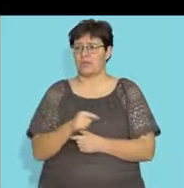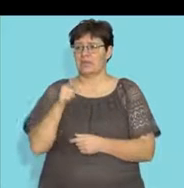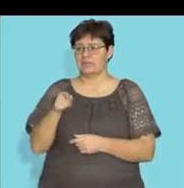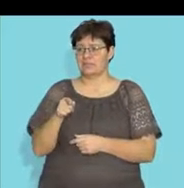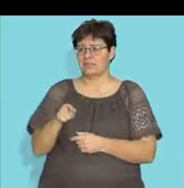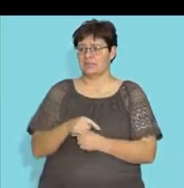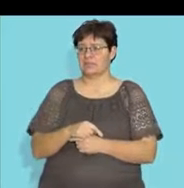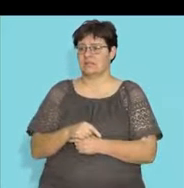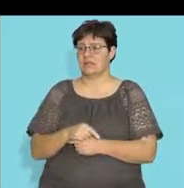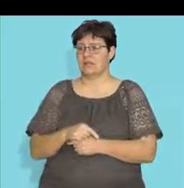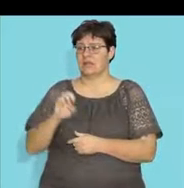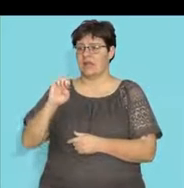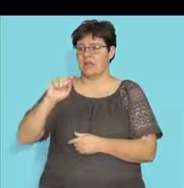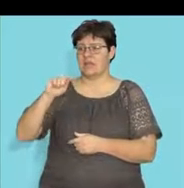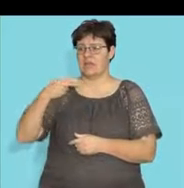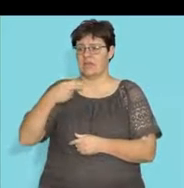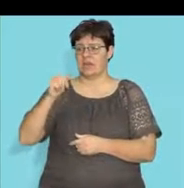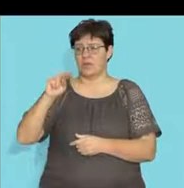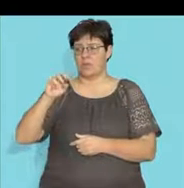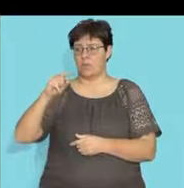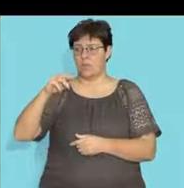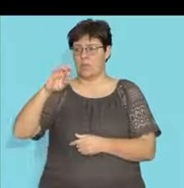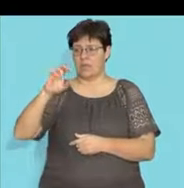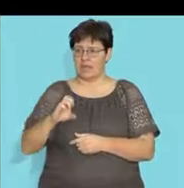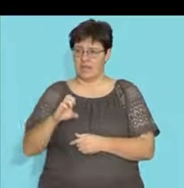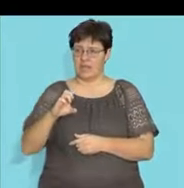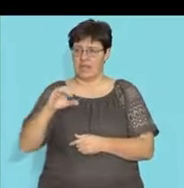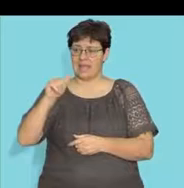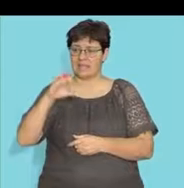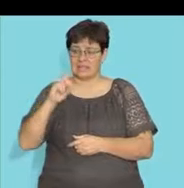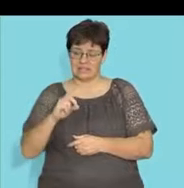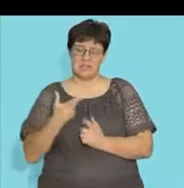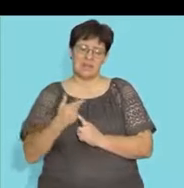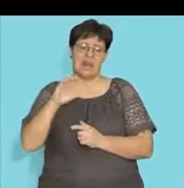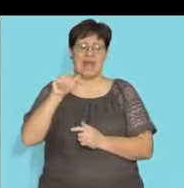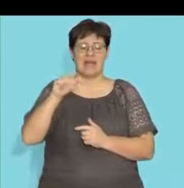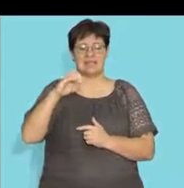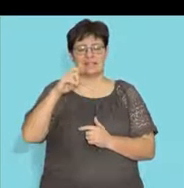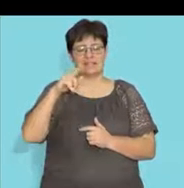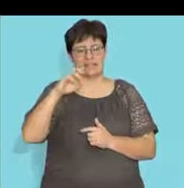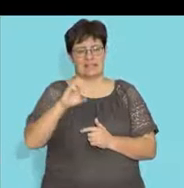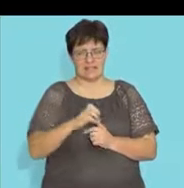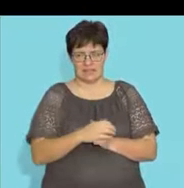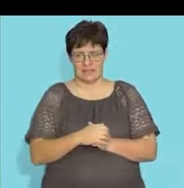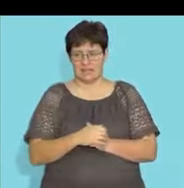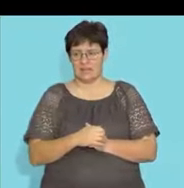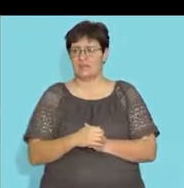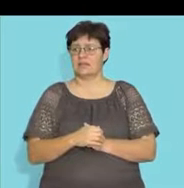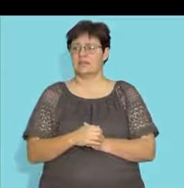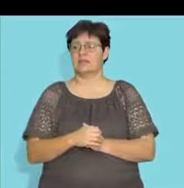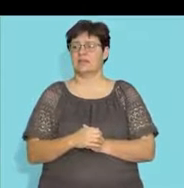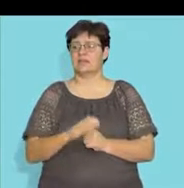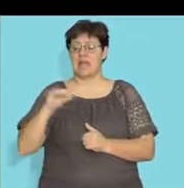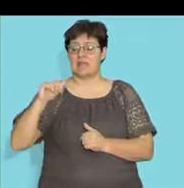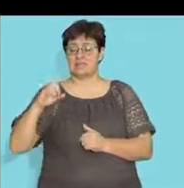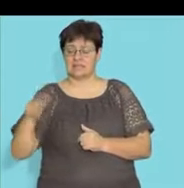you that this ethanoic acid is the same as saying acetic acid. Okay, so we have sodium hydroxide